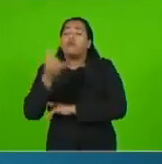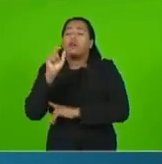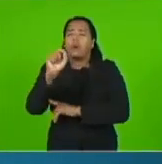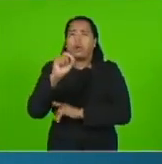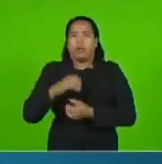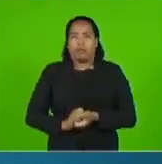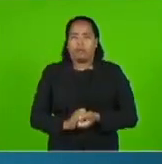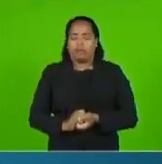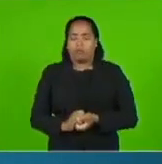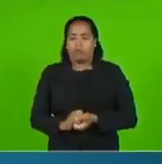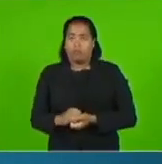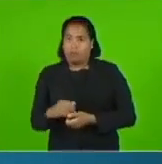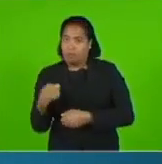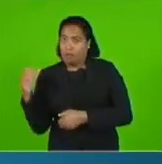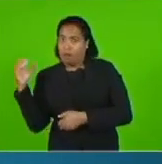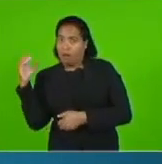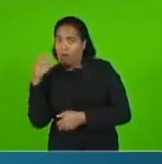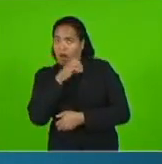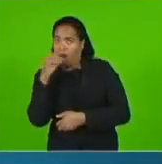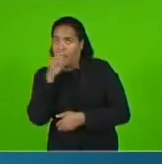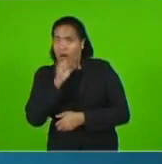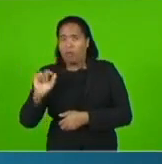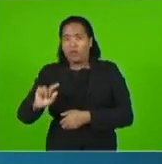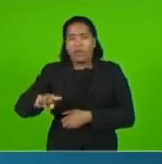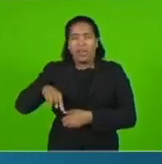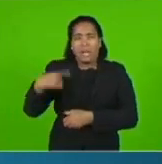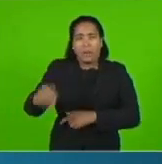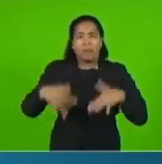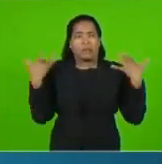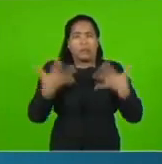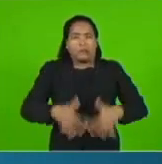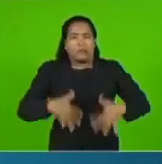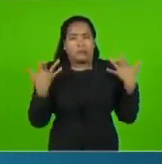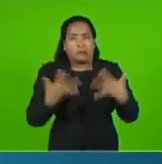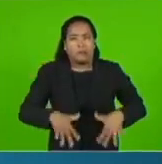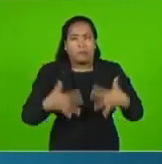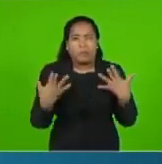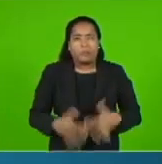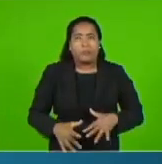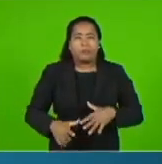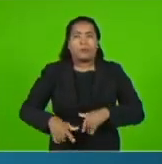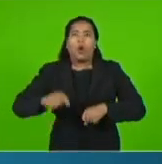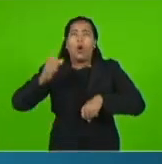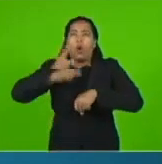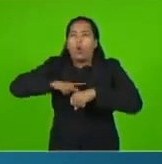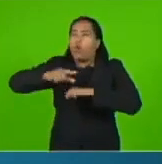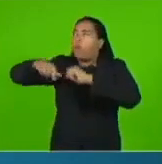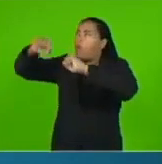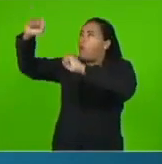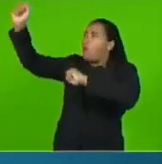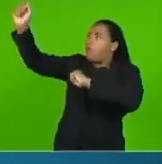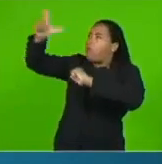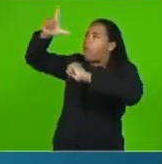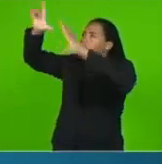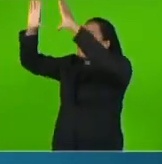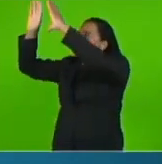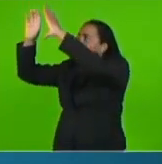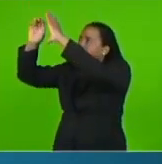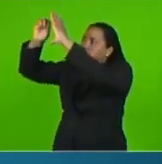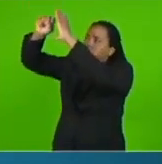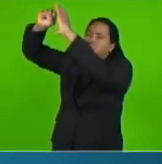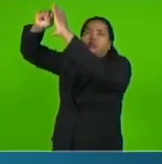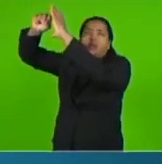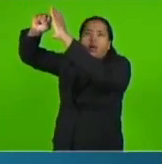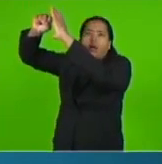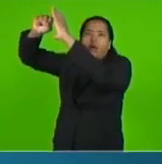say in Matthew 24? And soon after those days, the sun will